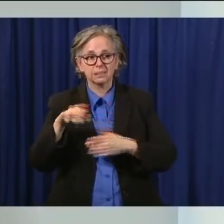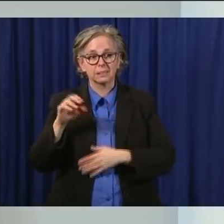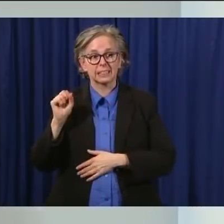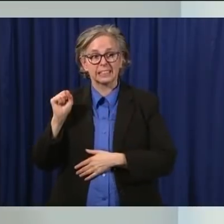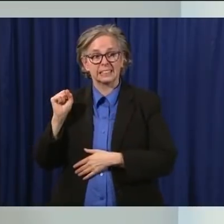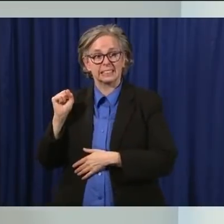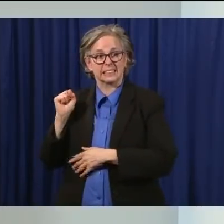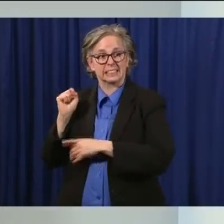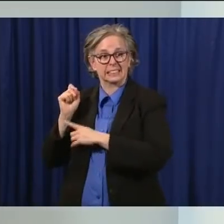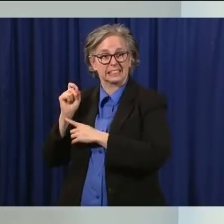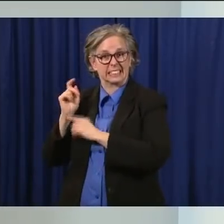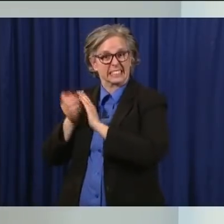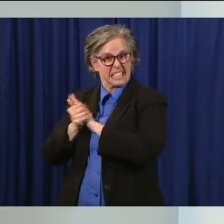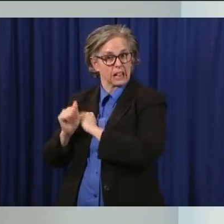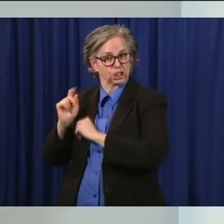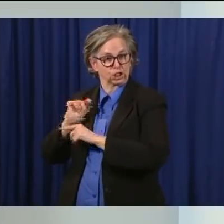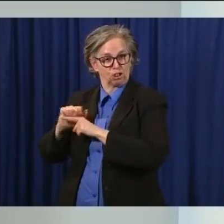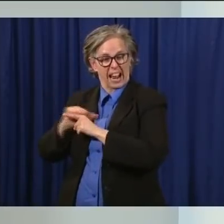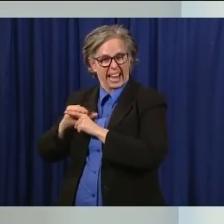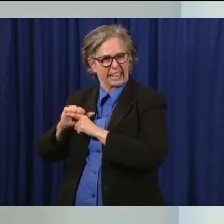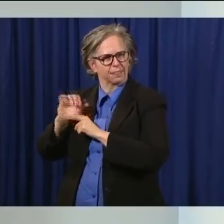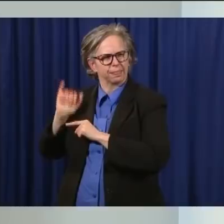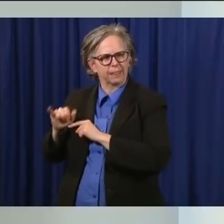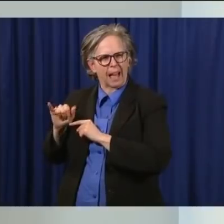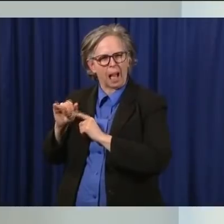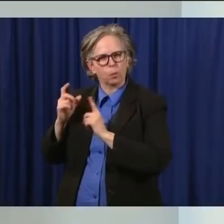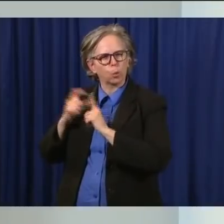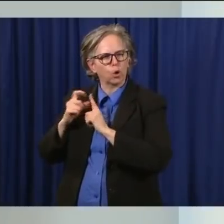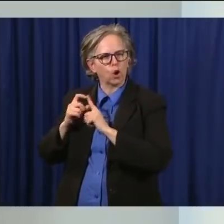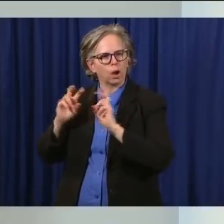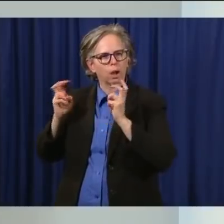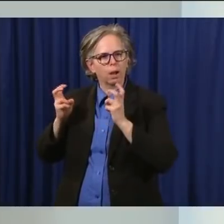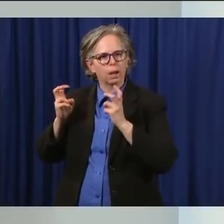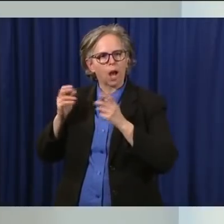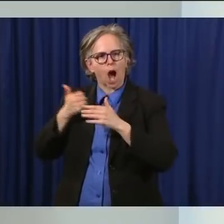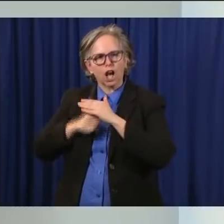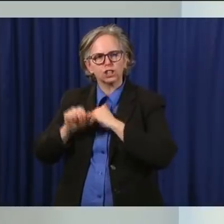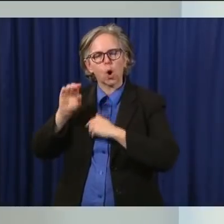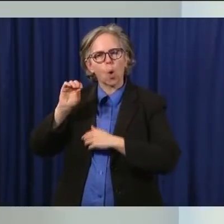use for that, and the definition will come out with that. Look,